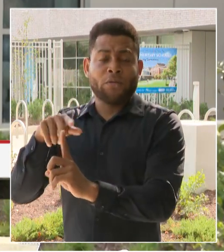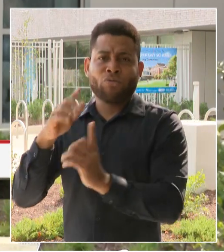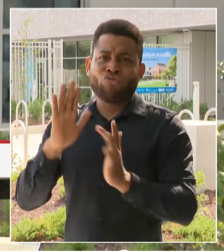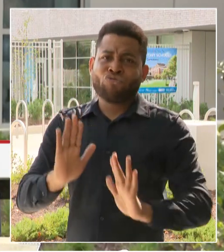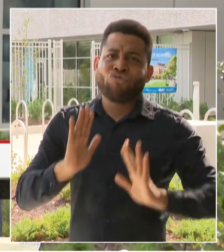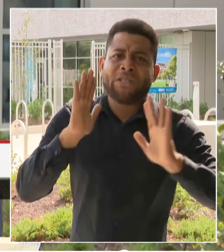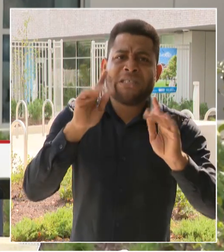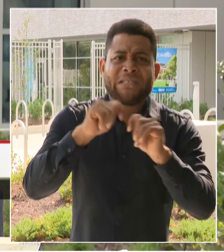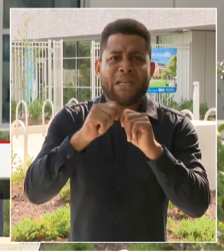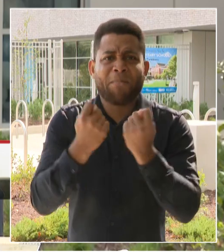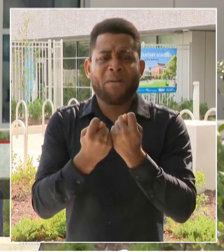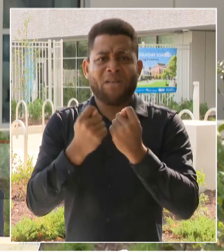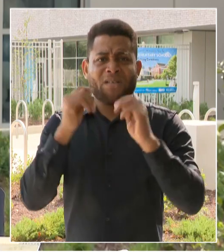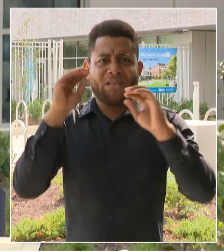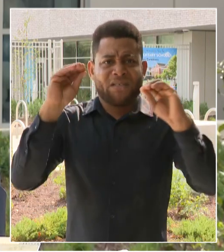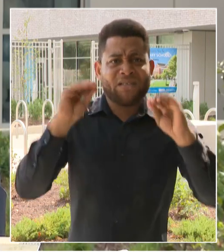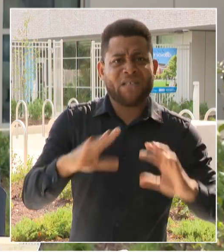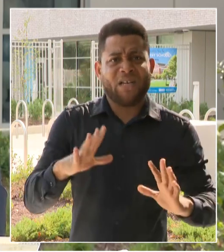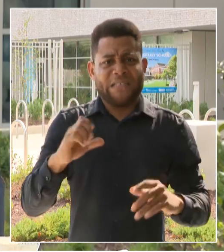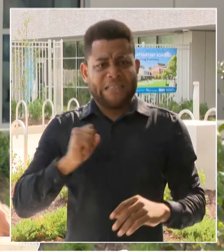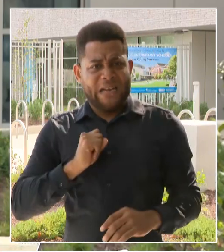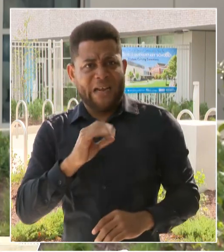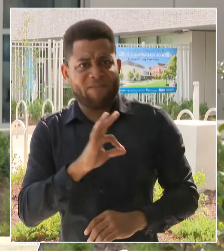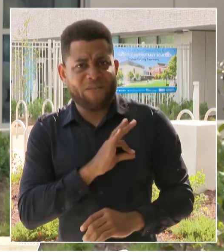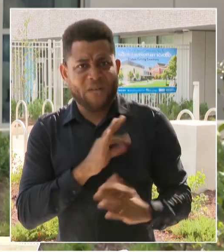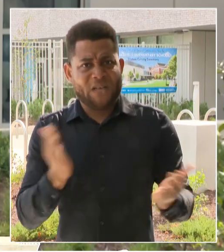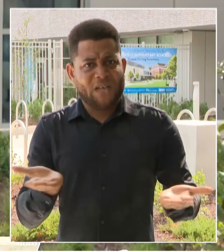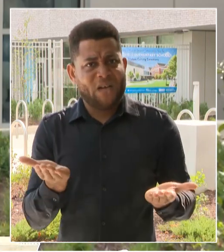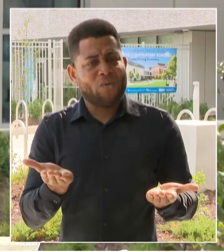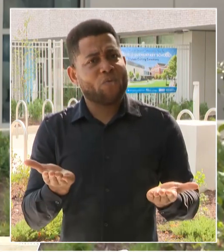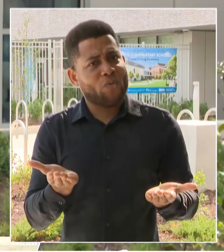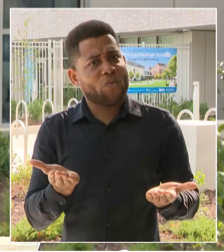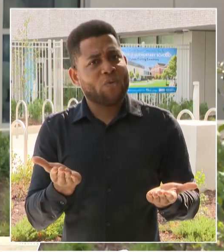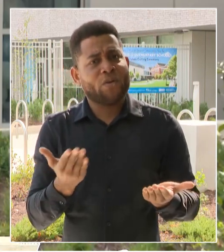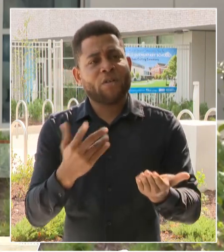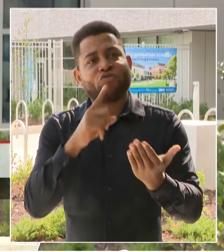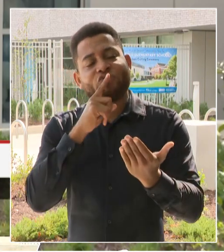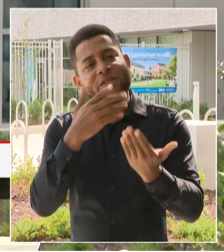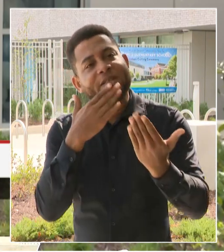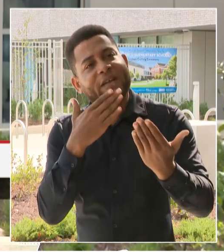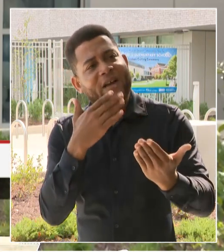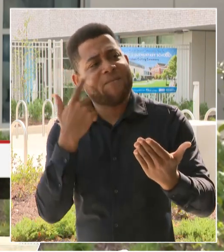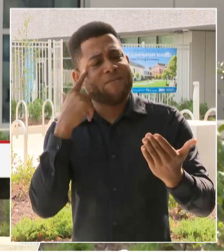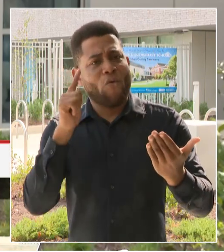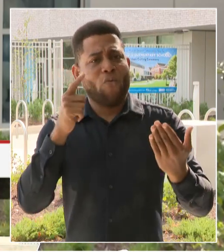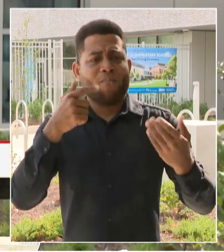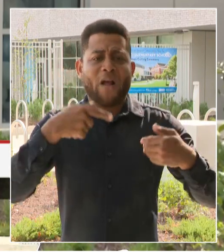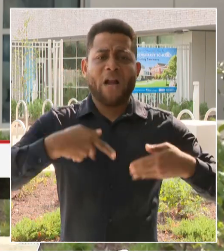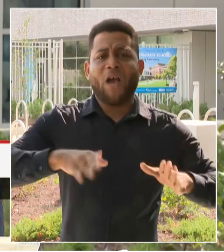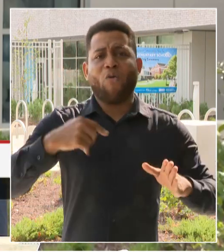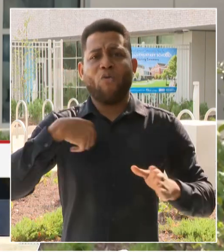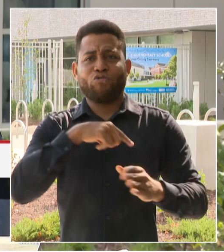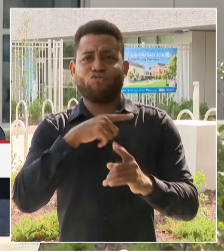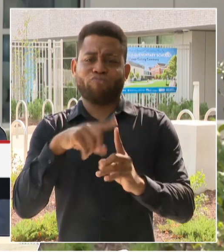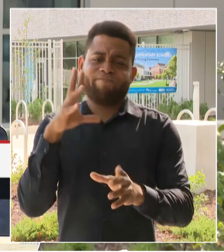I appreciate you sharing this moment with us. So let's shout it out to the staff, educators here at the building.